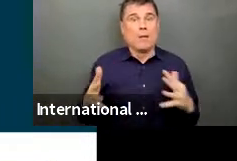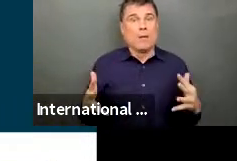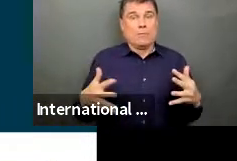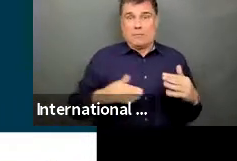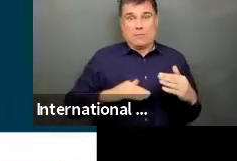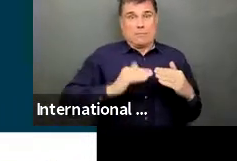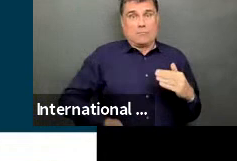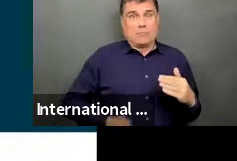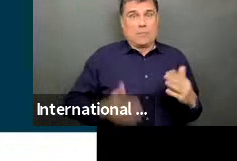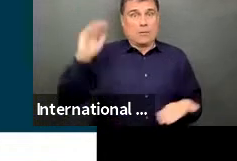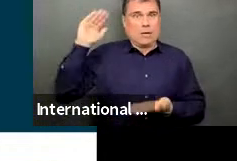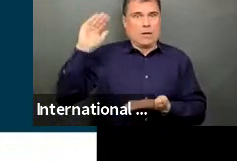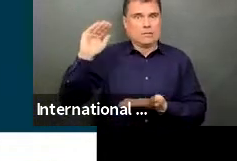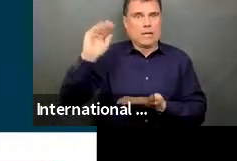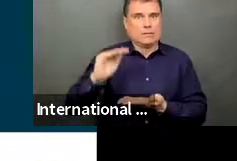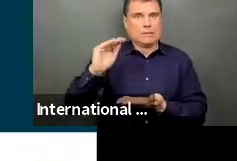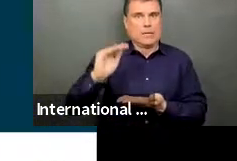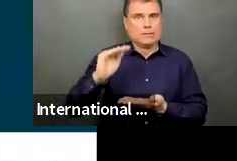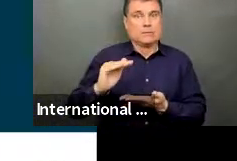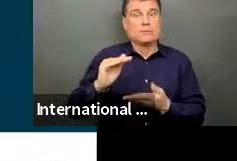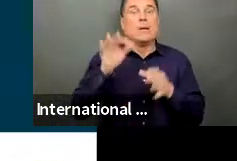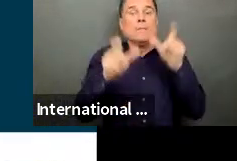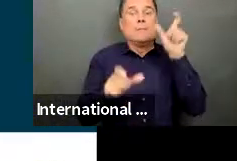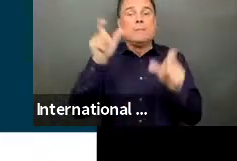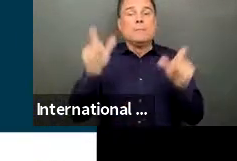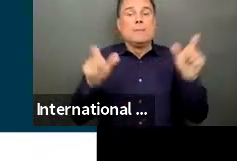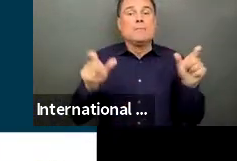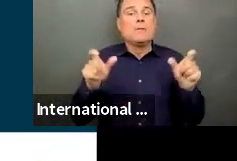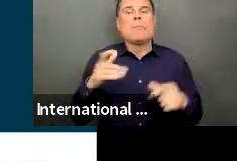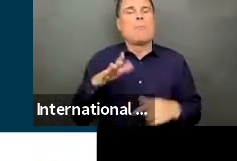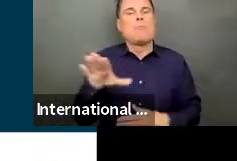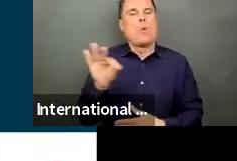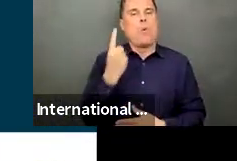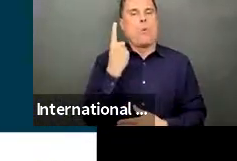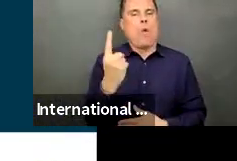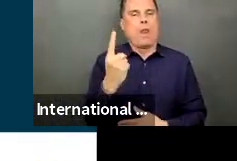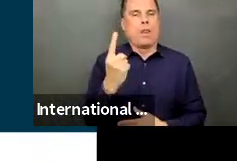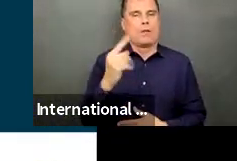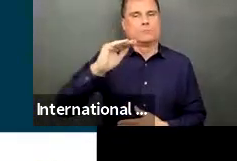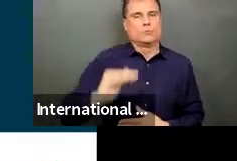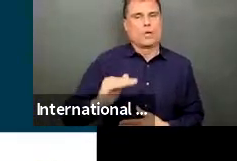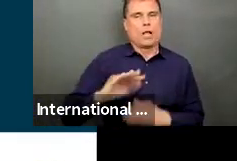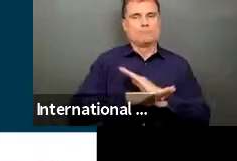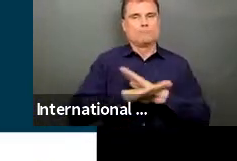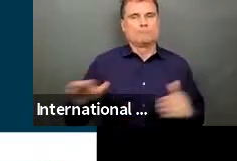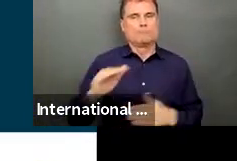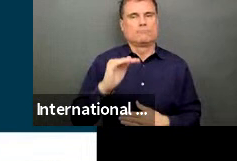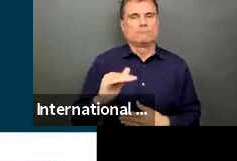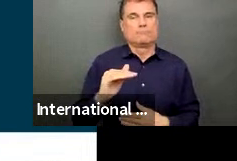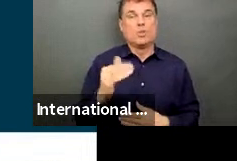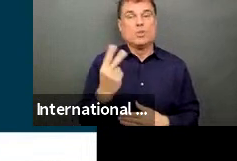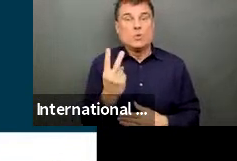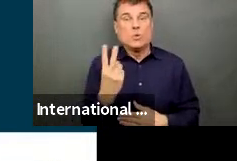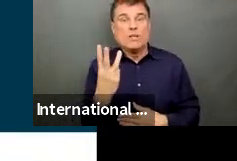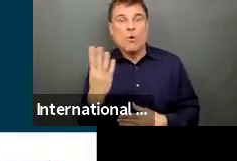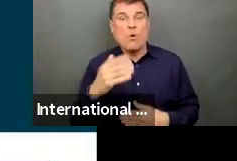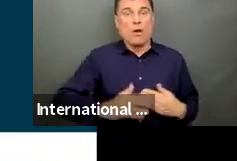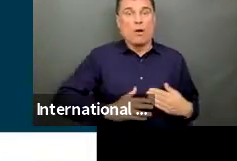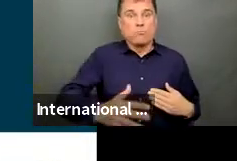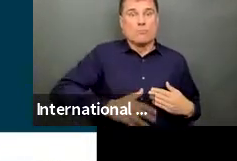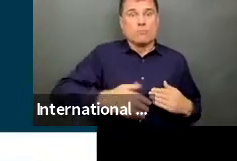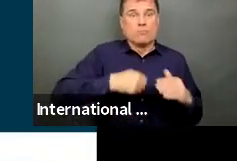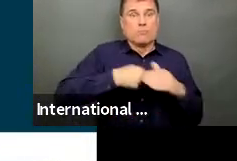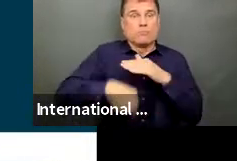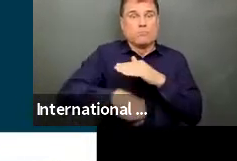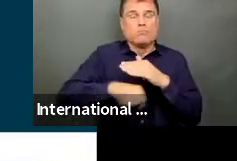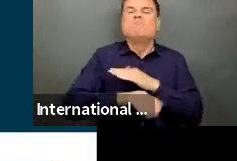families, so they have to make choice. And when you have a small family, you have more chances to end up